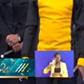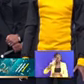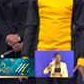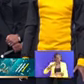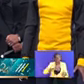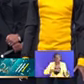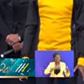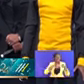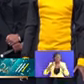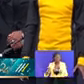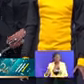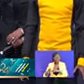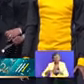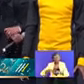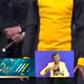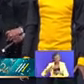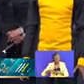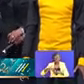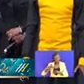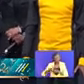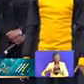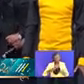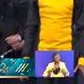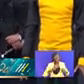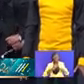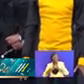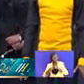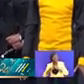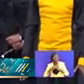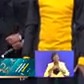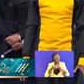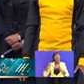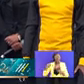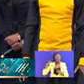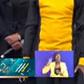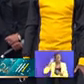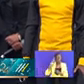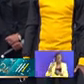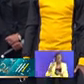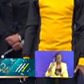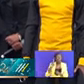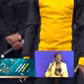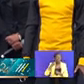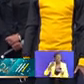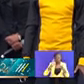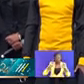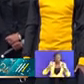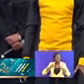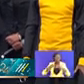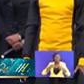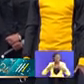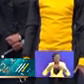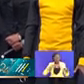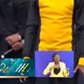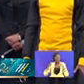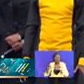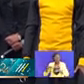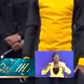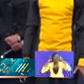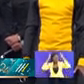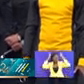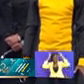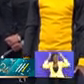moves that are always competing for each other number one you can have the move of the